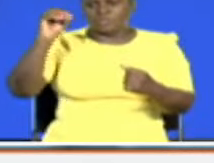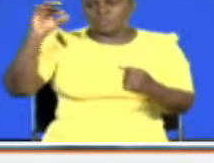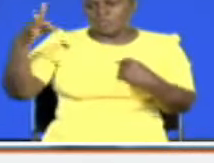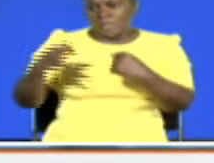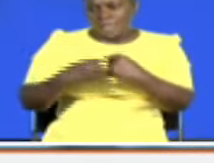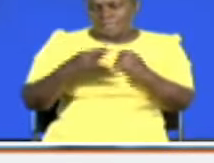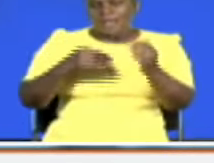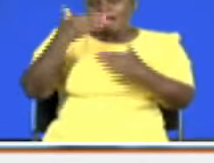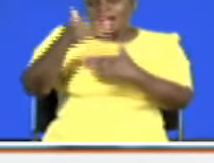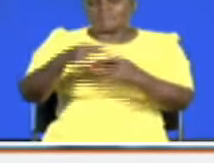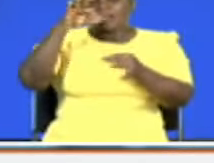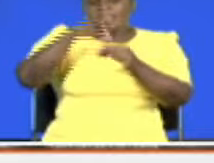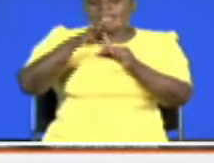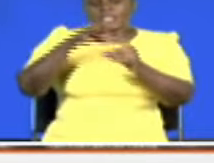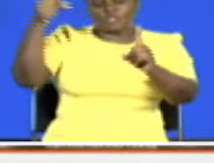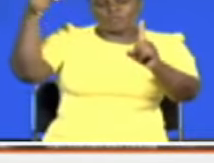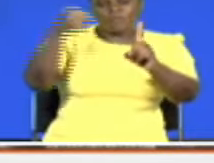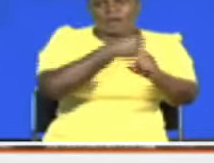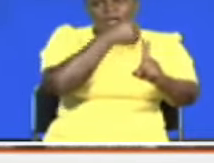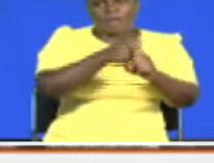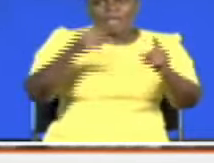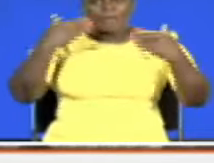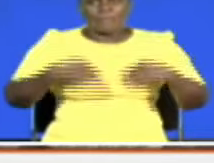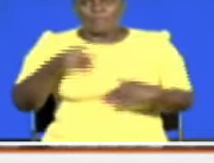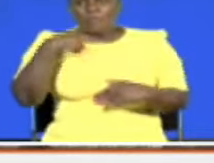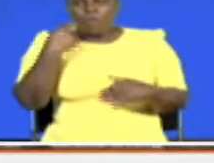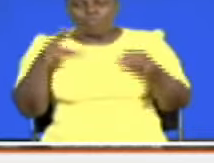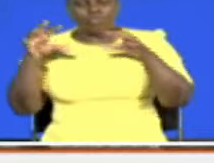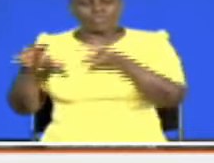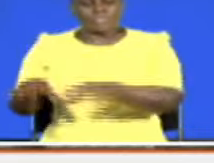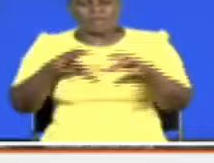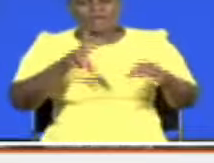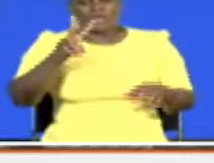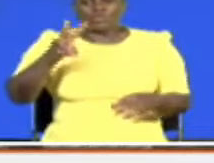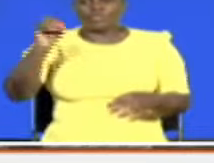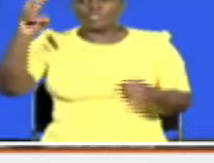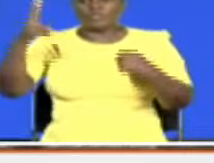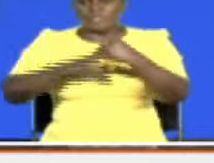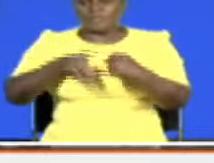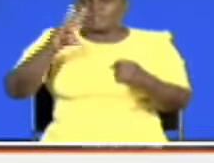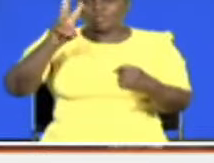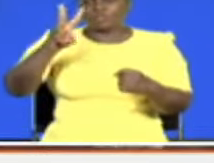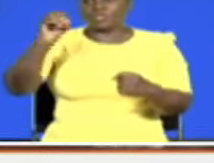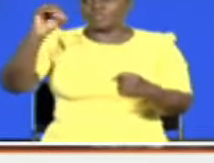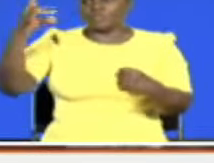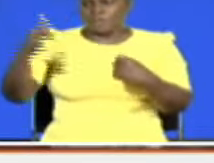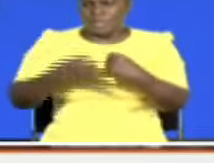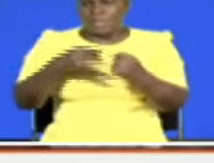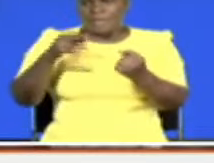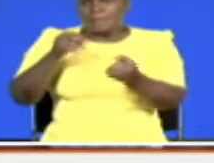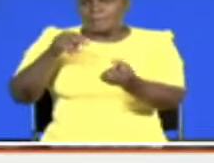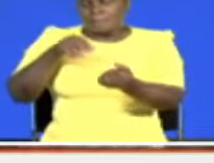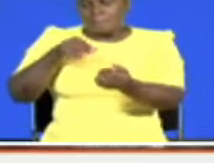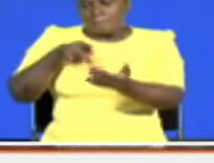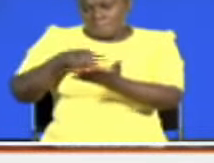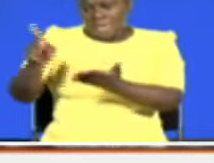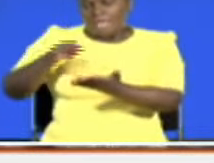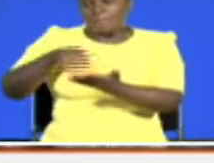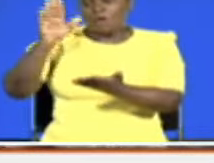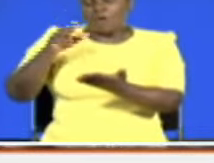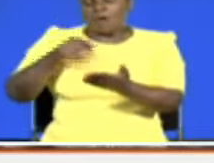2007-2008 post-election violence. Wale ambayo waliumia 2007-2008, wengi walilipwa na wengi bado